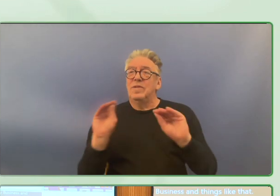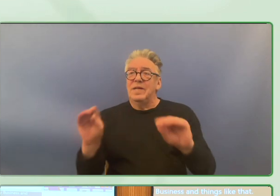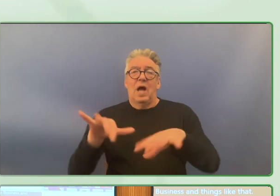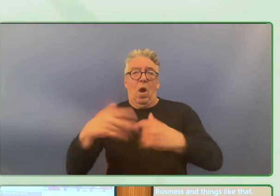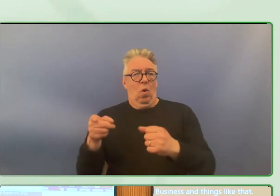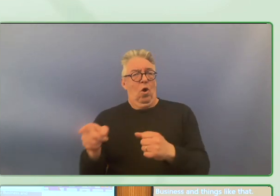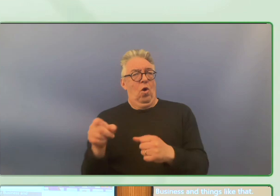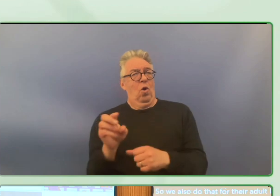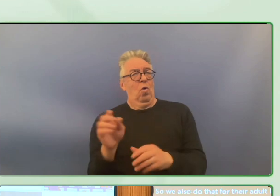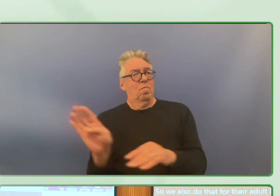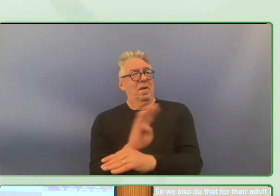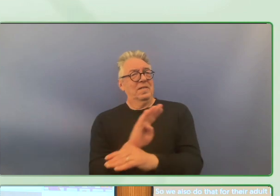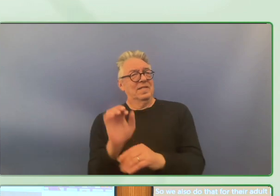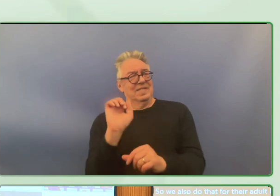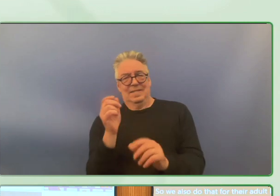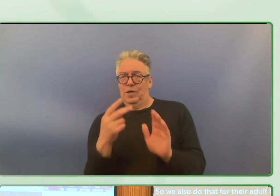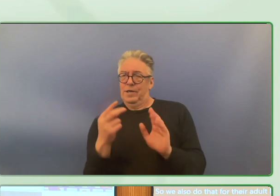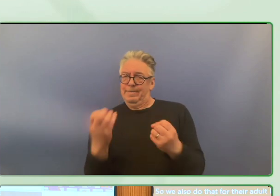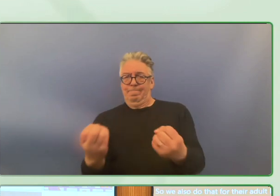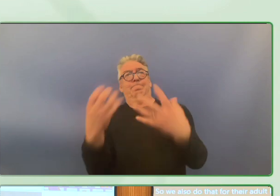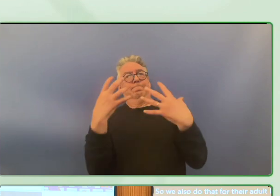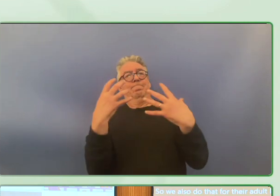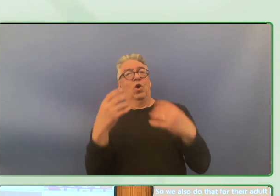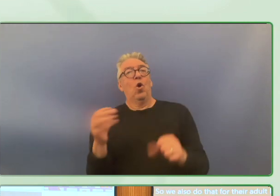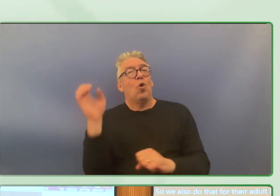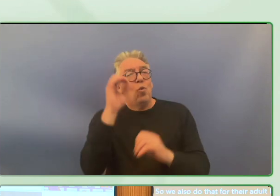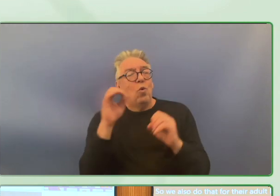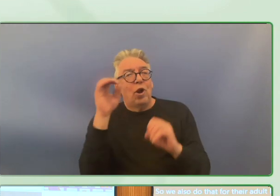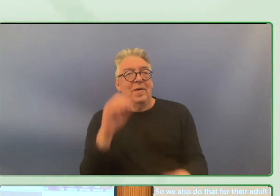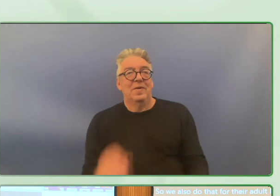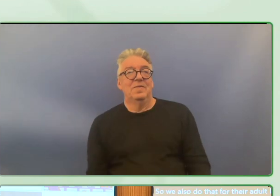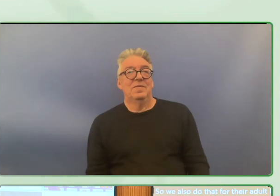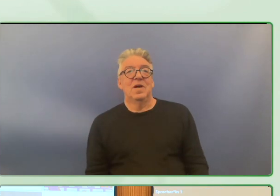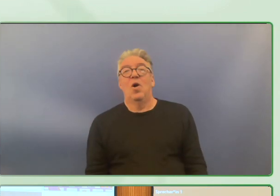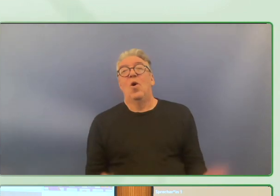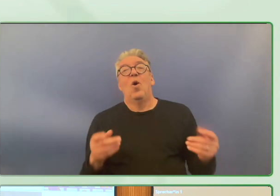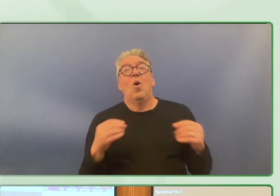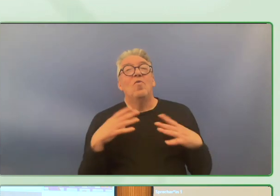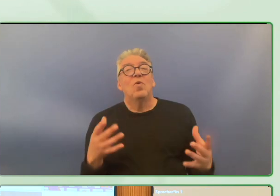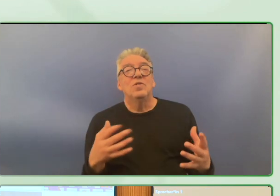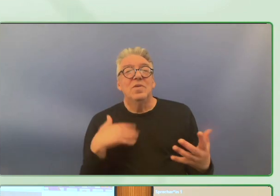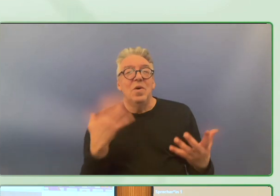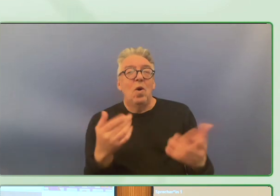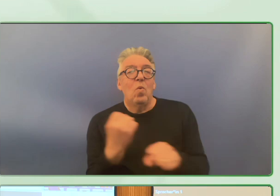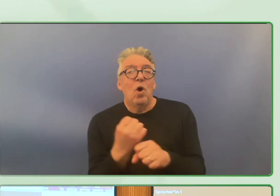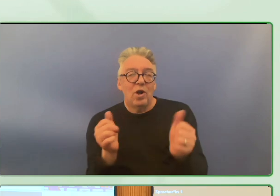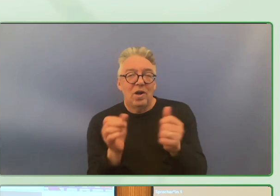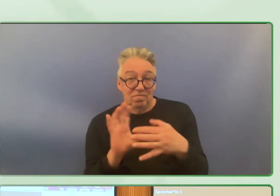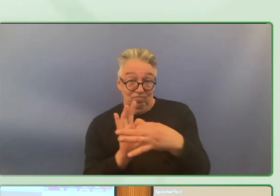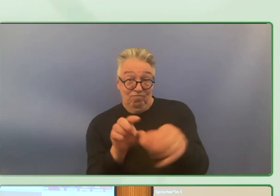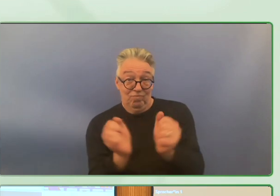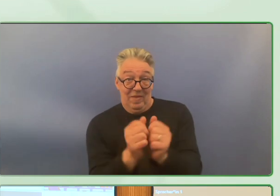What you're looking for in this event is, of course, to collaborate with other partners who have done similar projects.